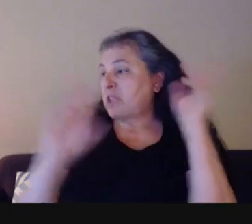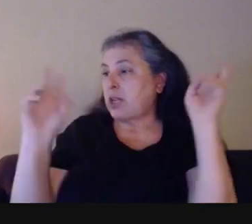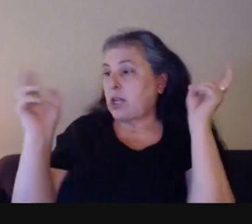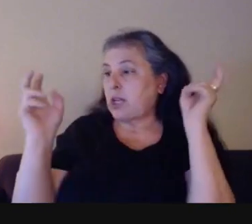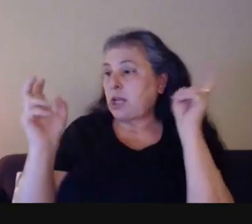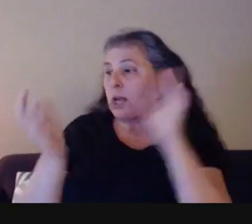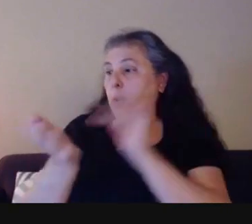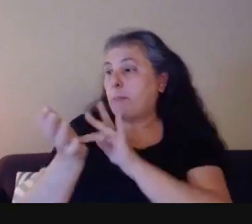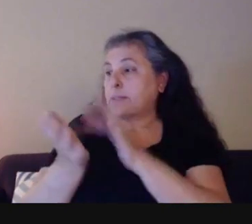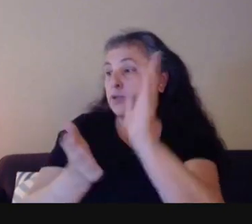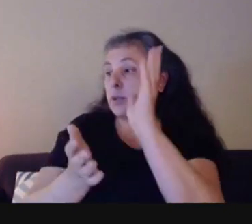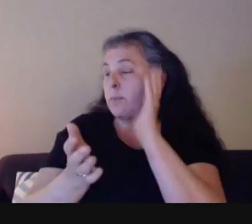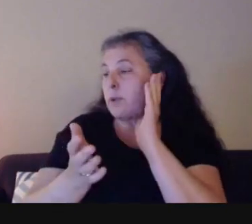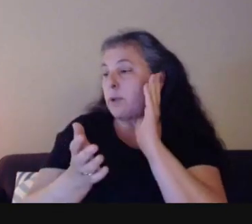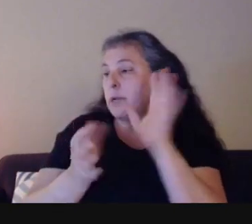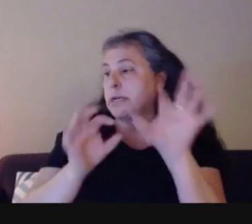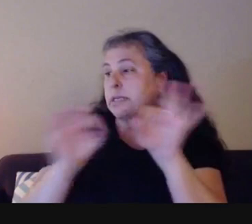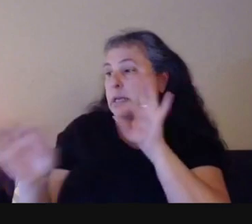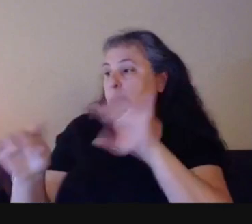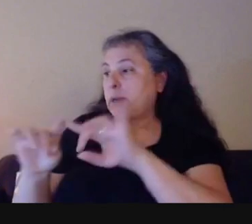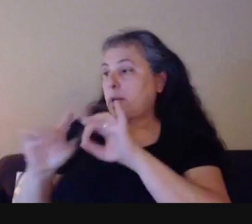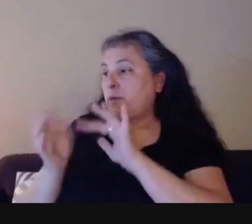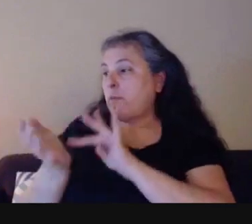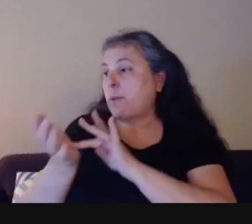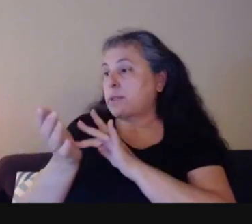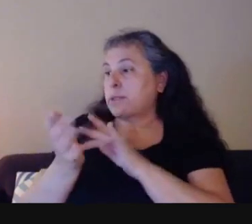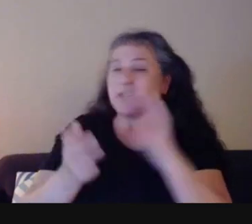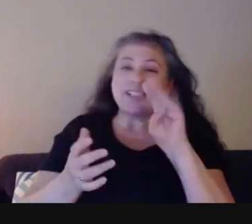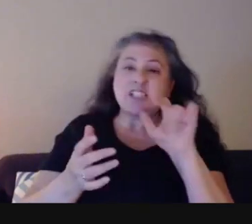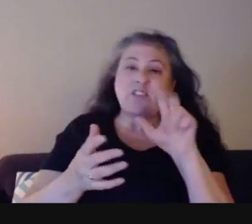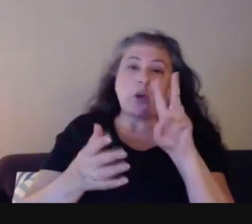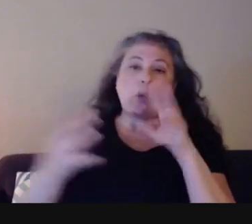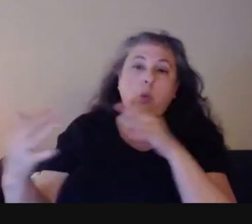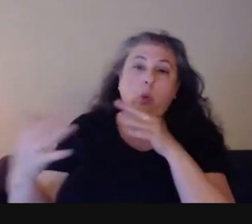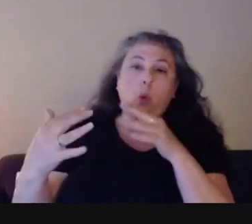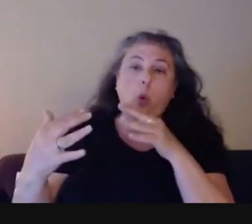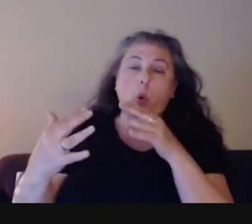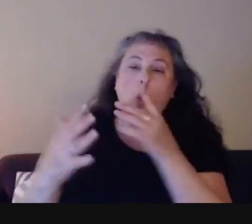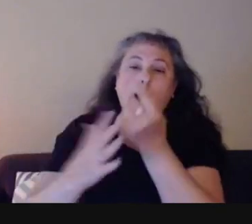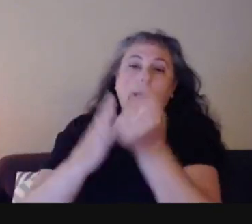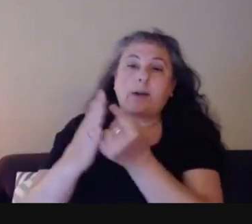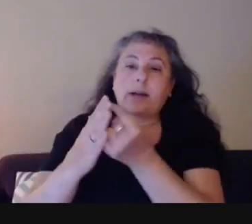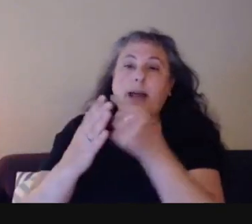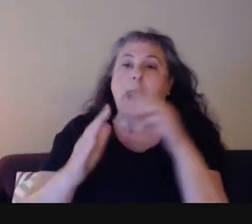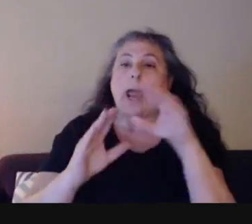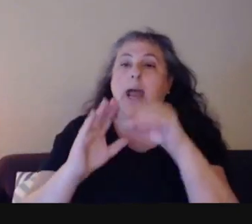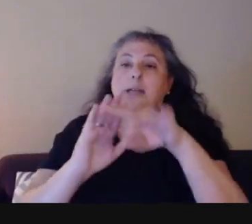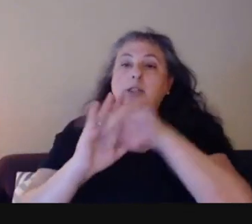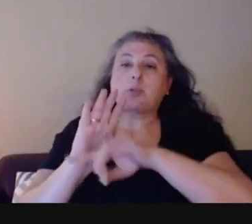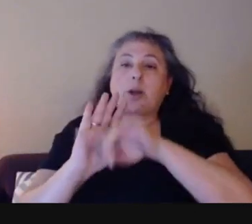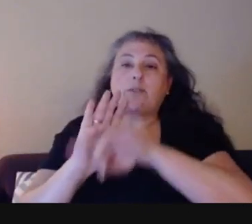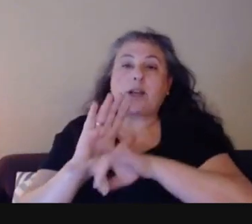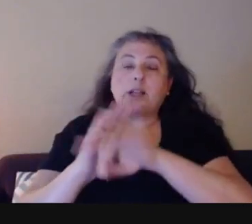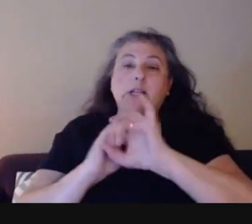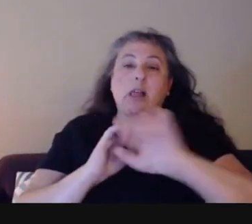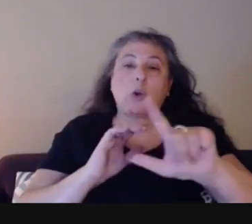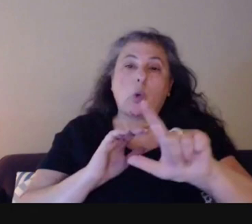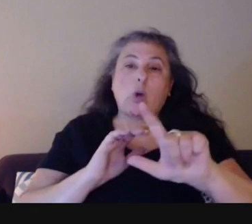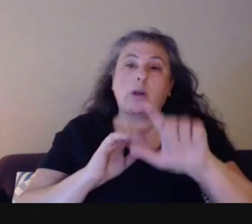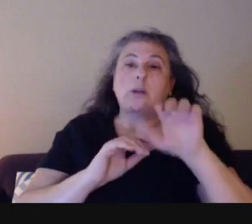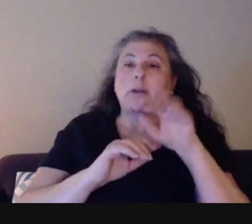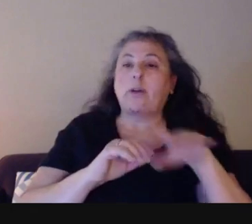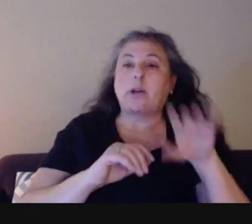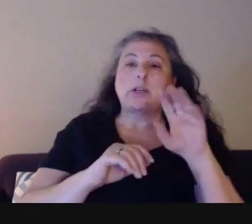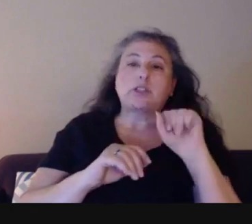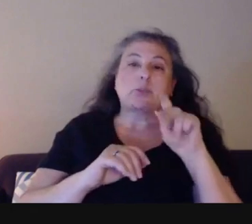from the Past, a sampling of medicine from the Civil War era and Springfield area. For updates and